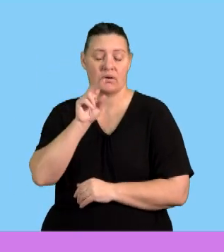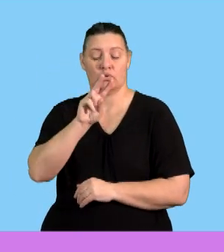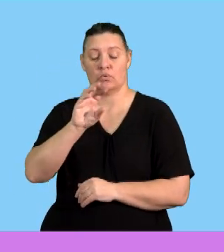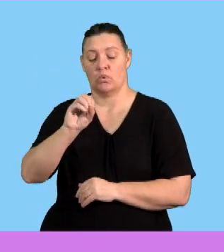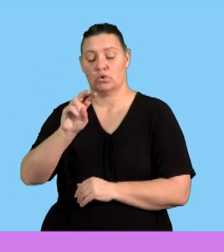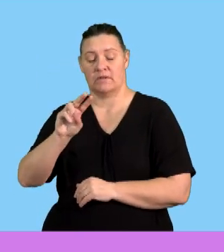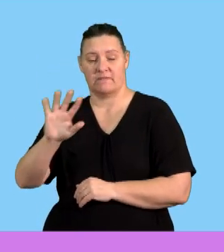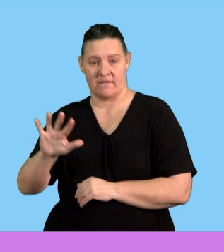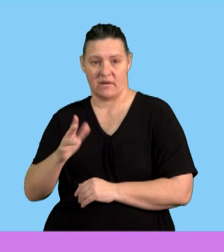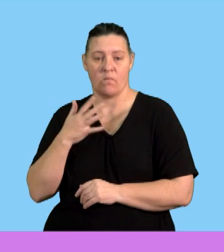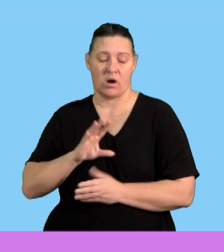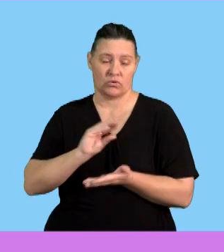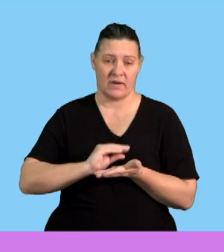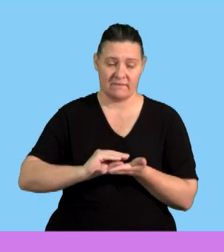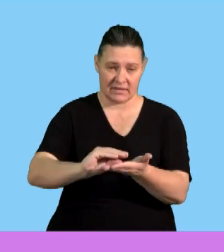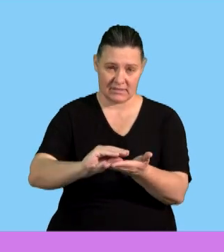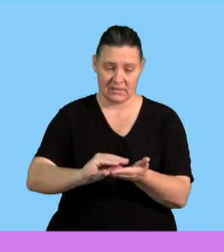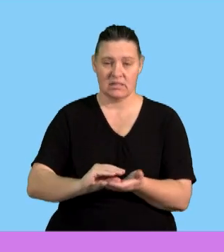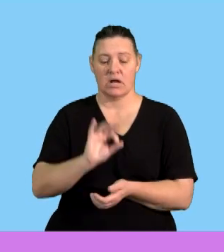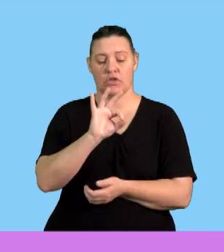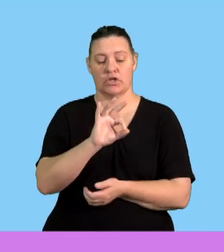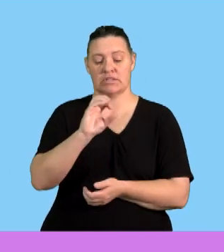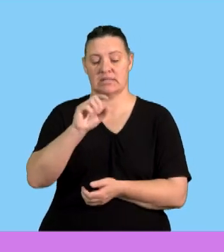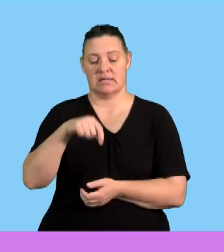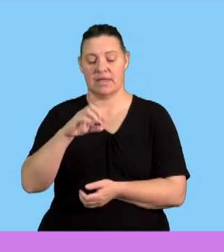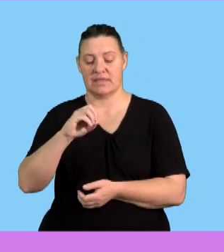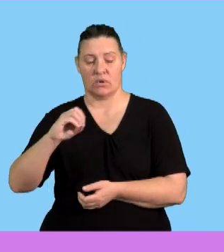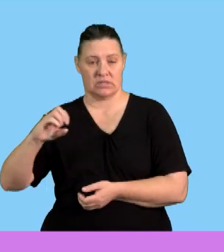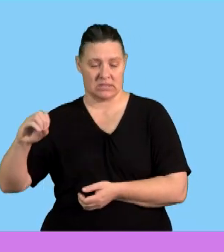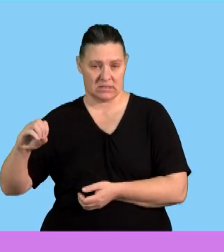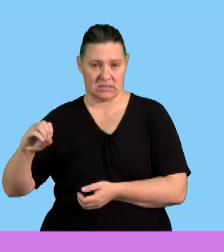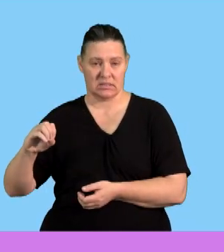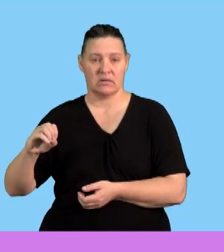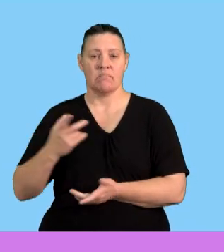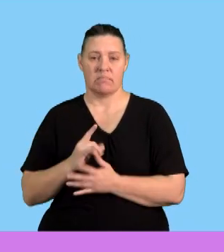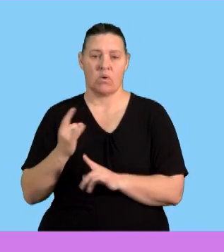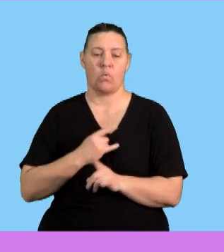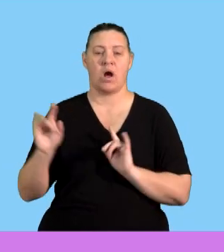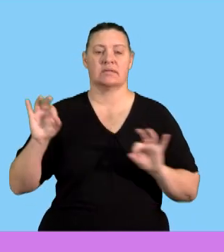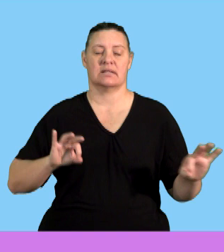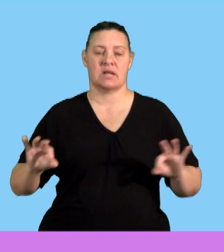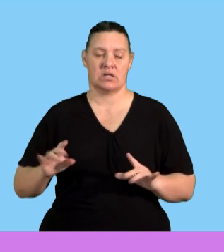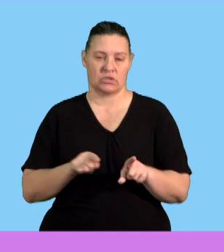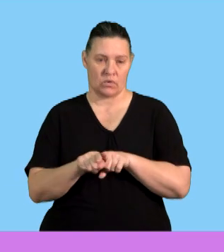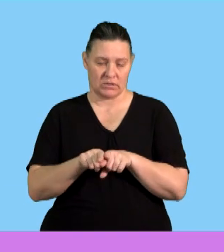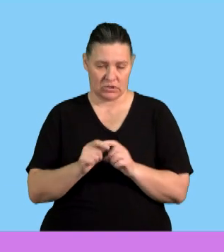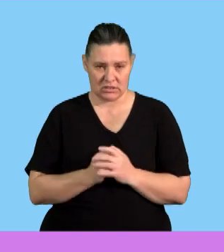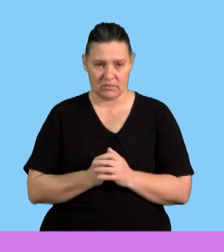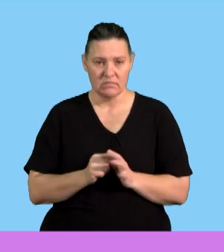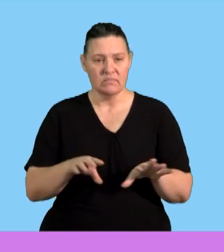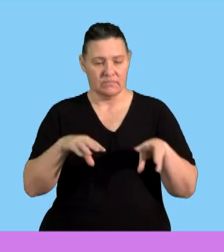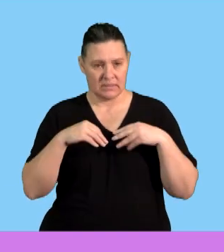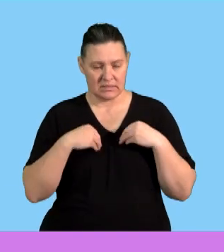2025. She decides to invest the 30,000 rand she won from a dance competition.